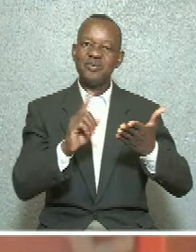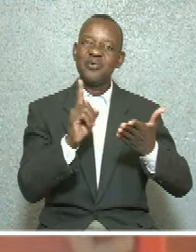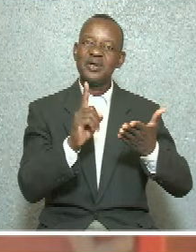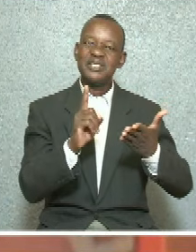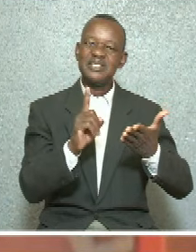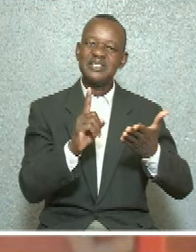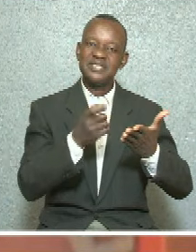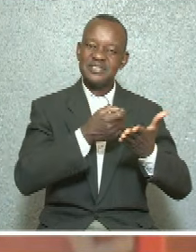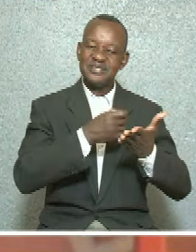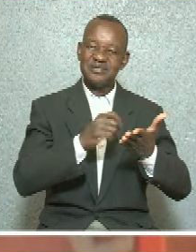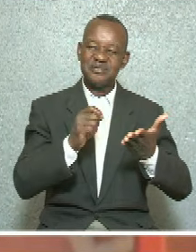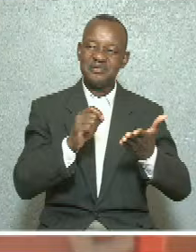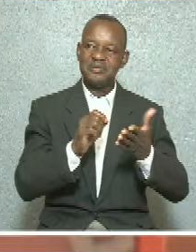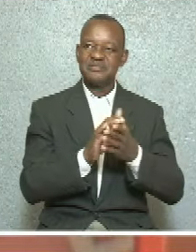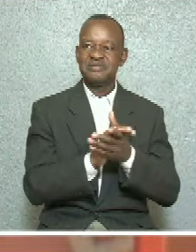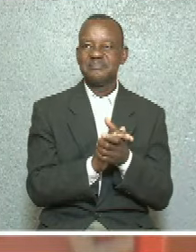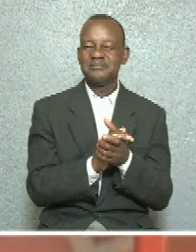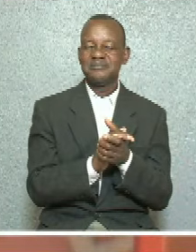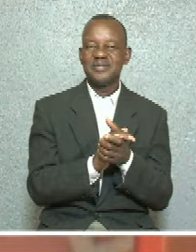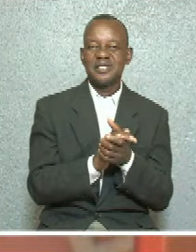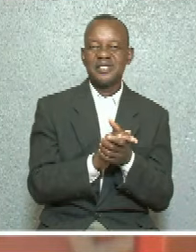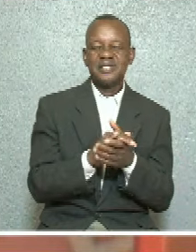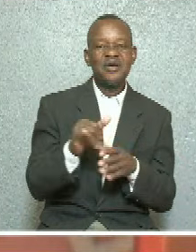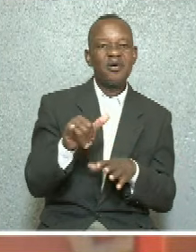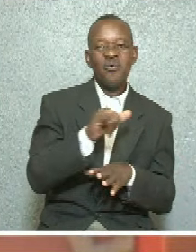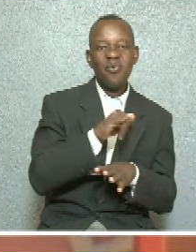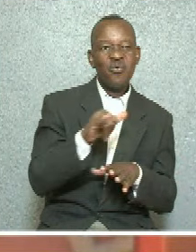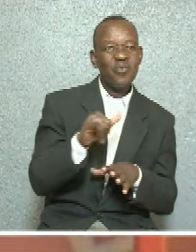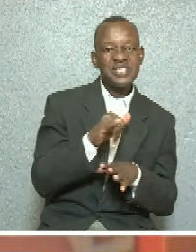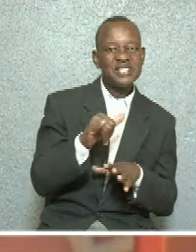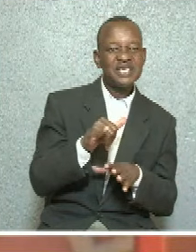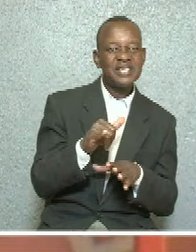the founding father do you feel that you can connect to?